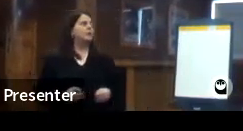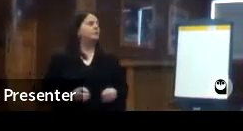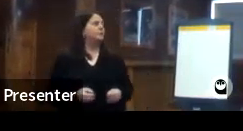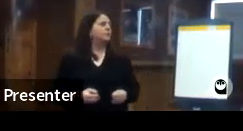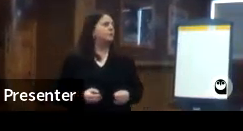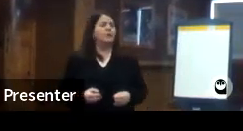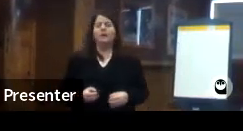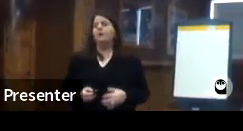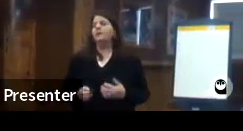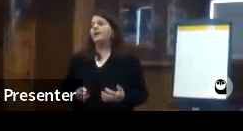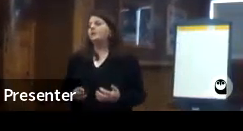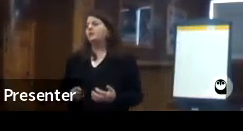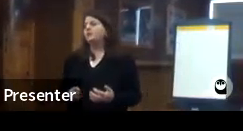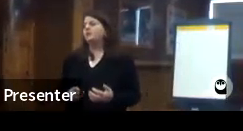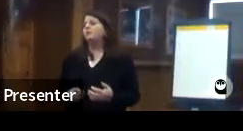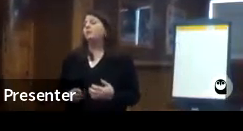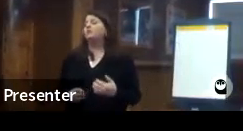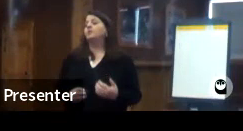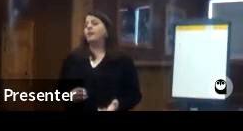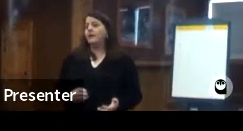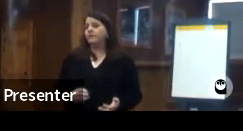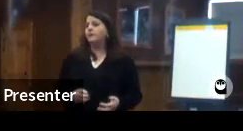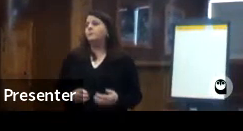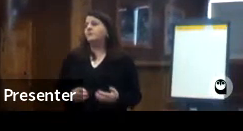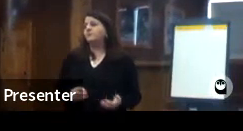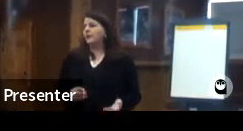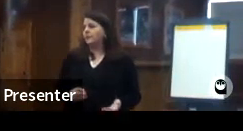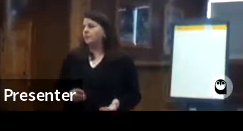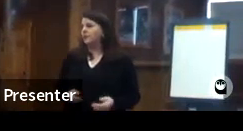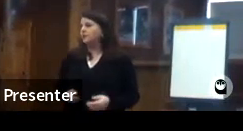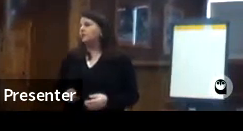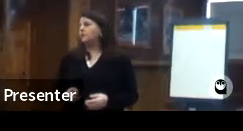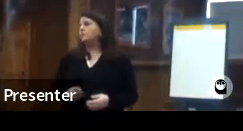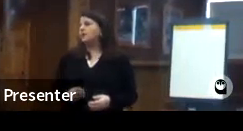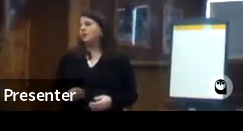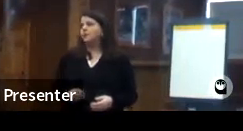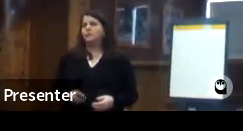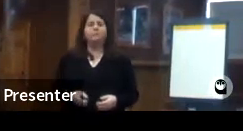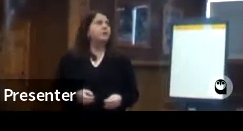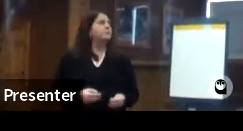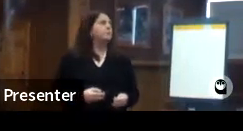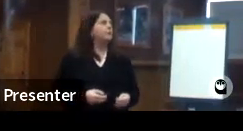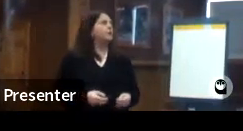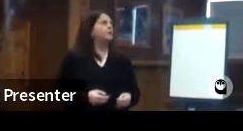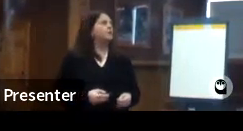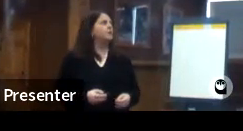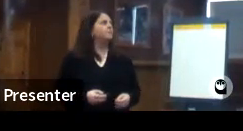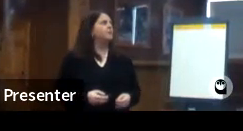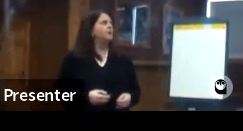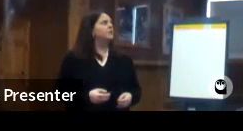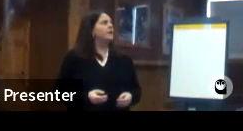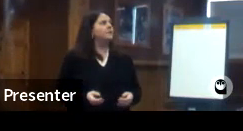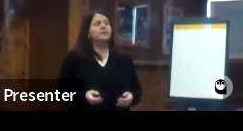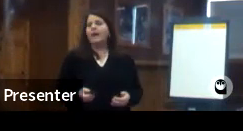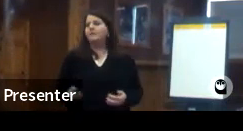things that individuals are engaged in when they're surviving domestic violence relationships and other traumatic